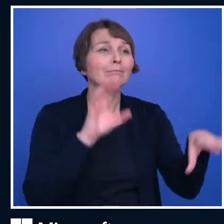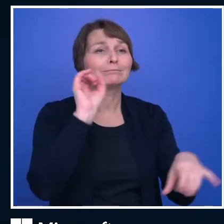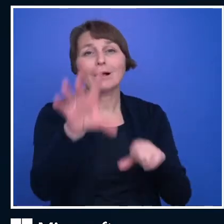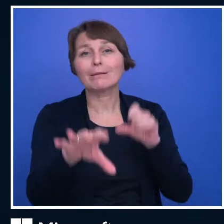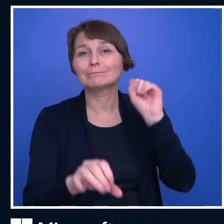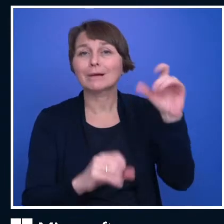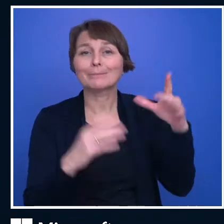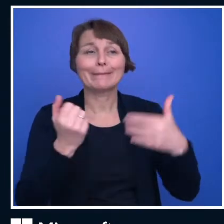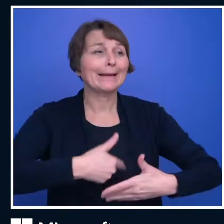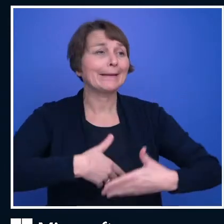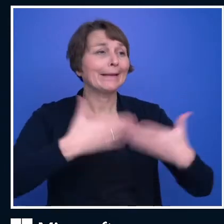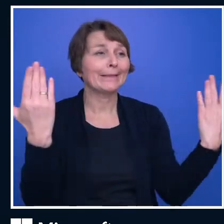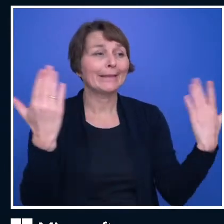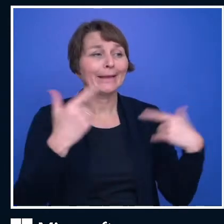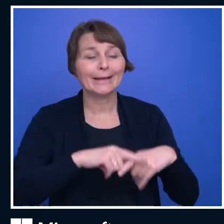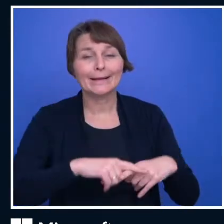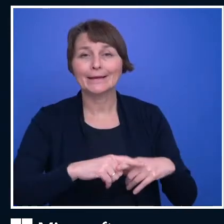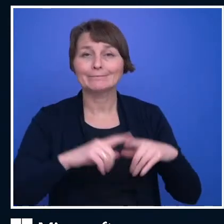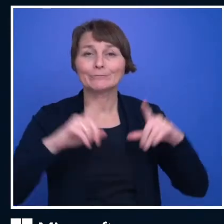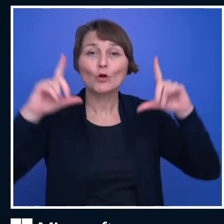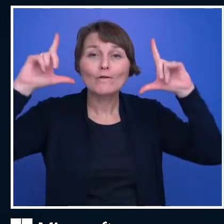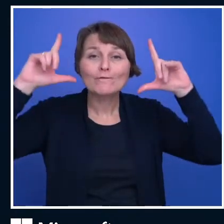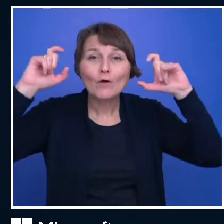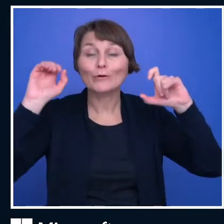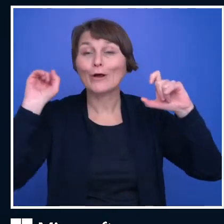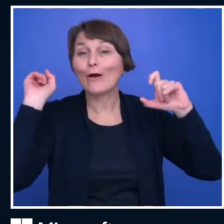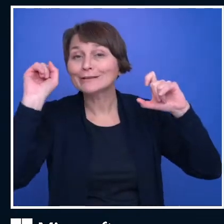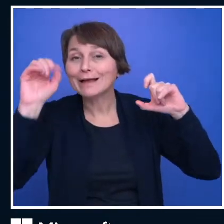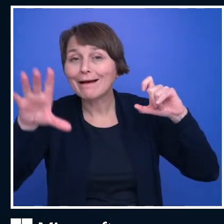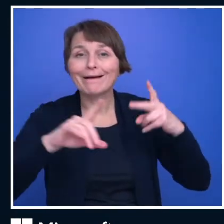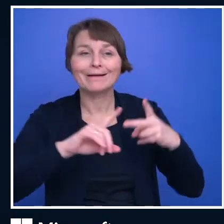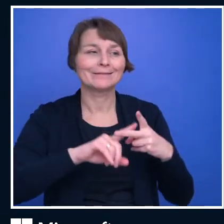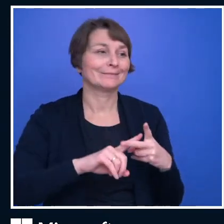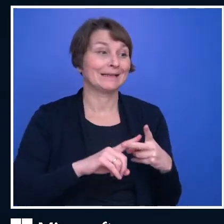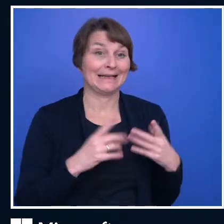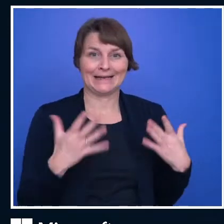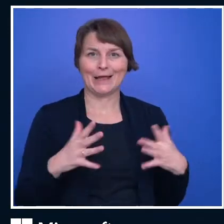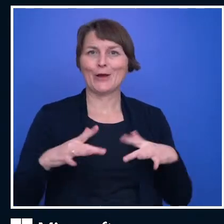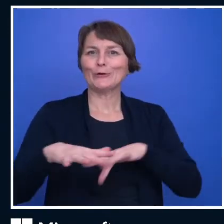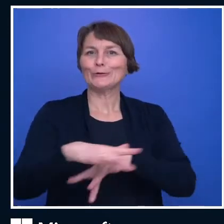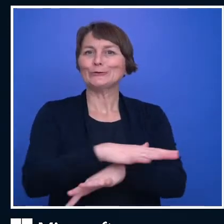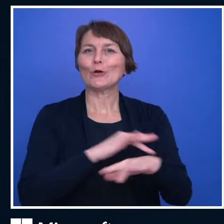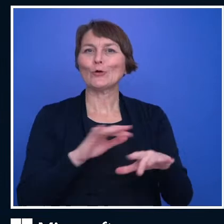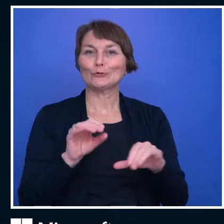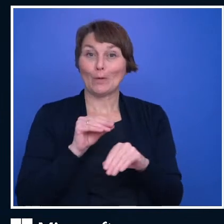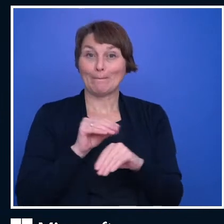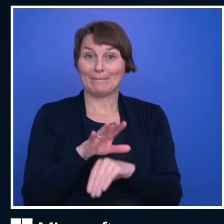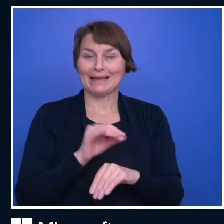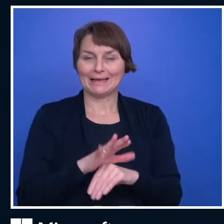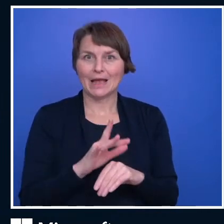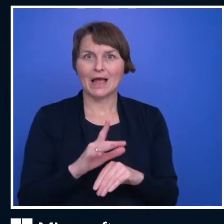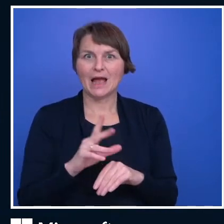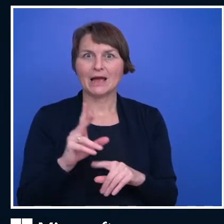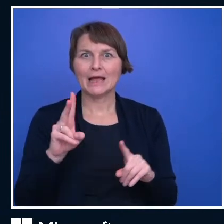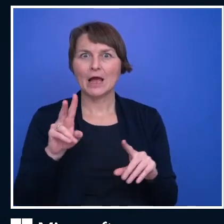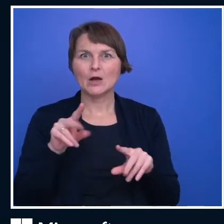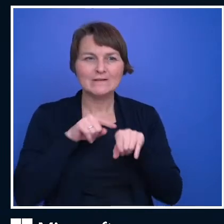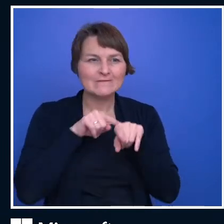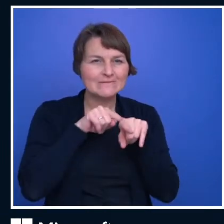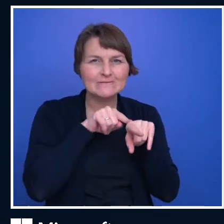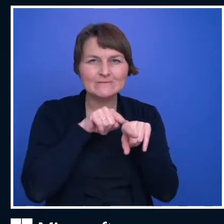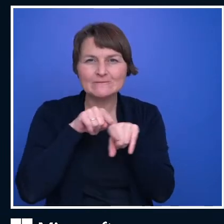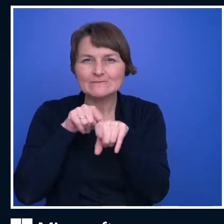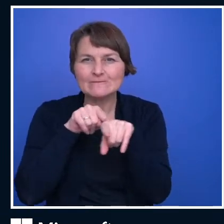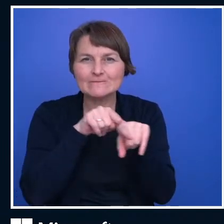sharing openly, and social media now is using us and searching us. A lot of our data